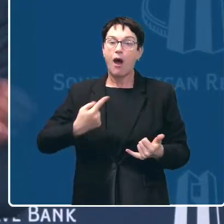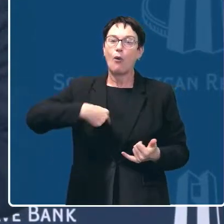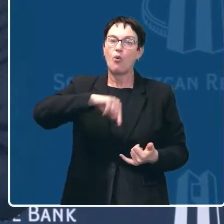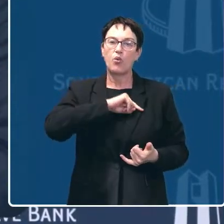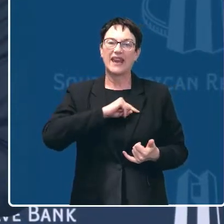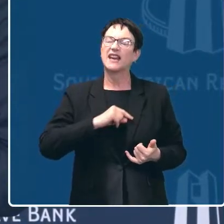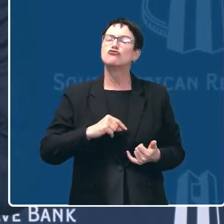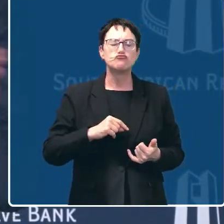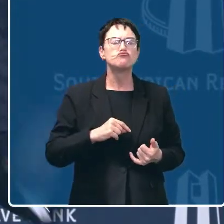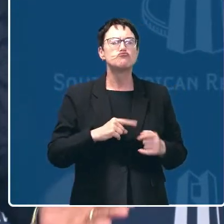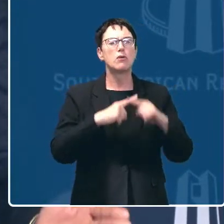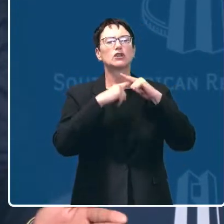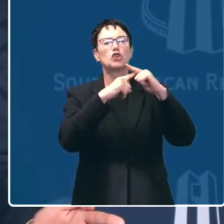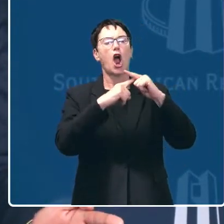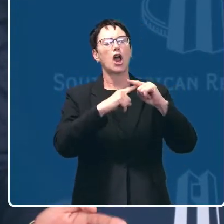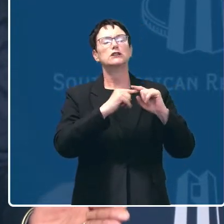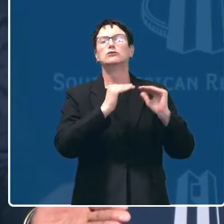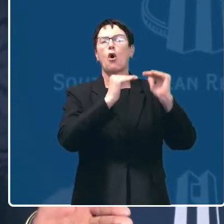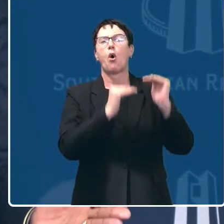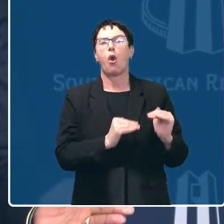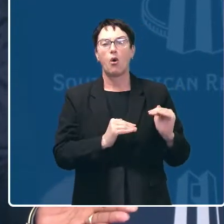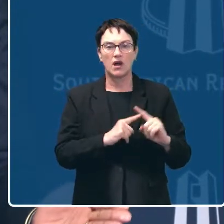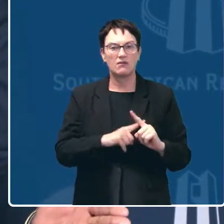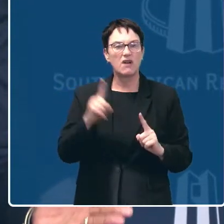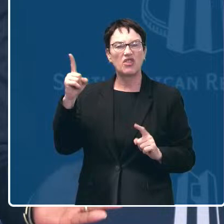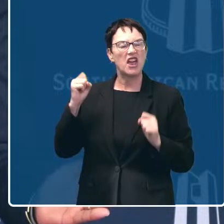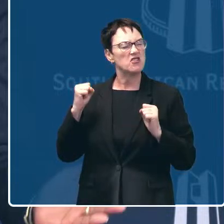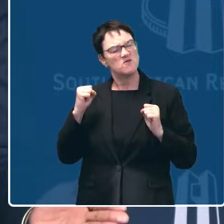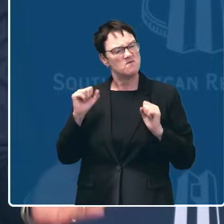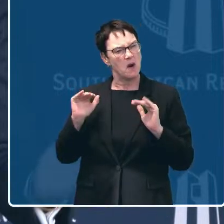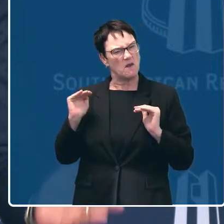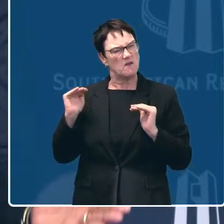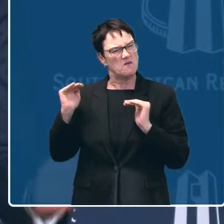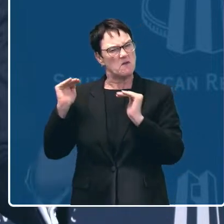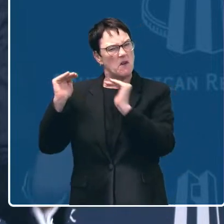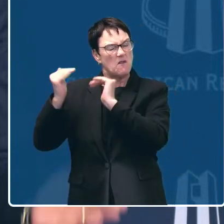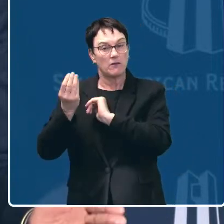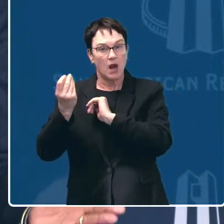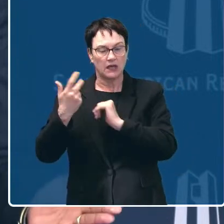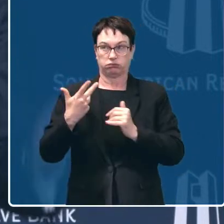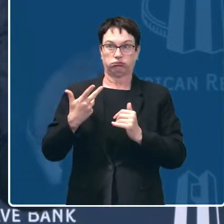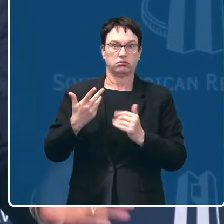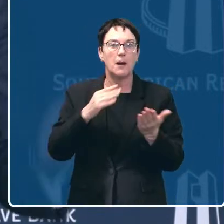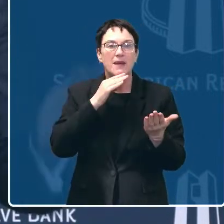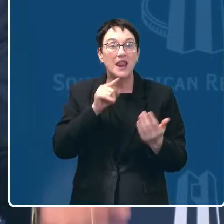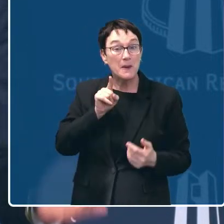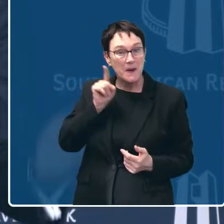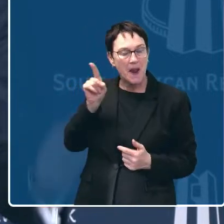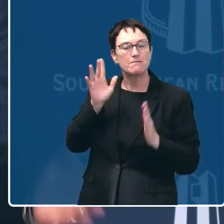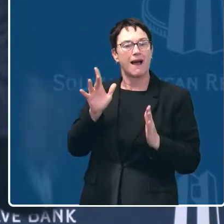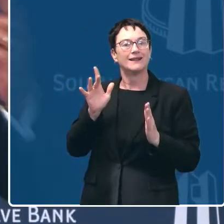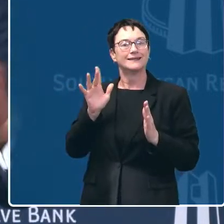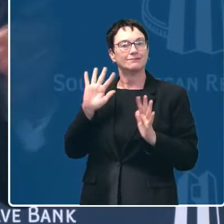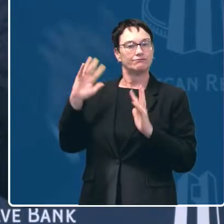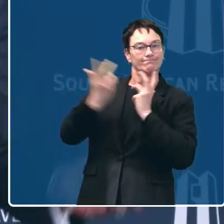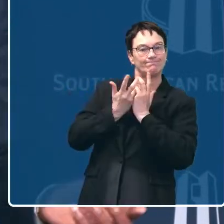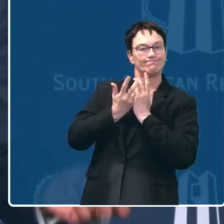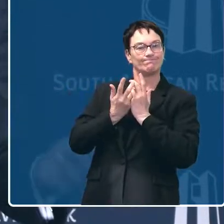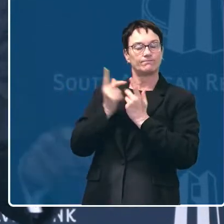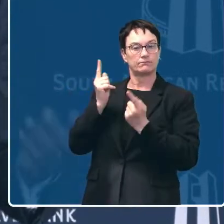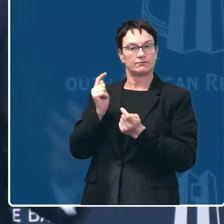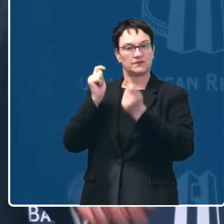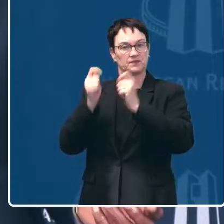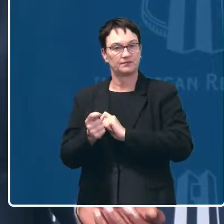margin, that means that they are going to then have to adjust their prices at a lower inflation rate